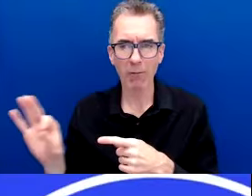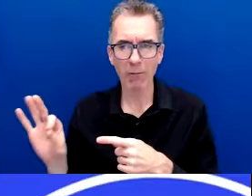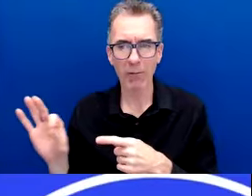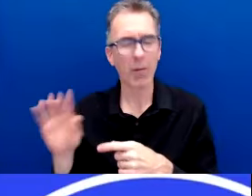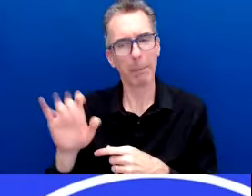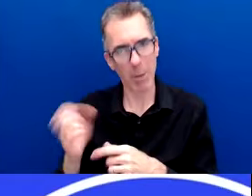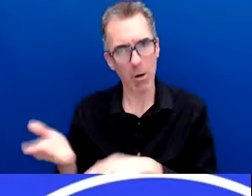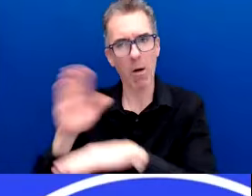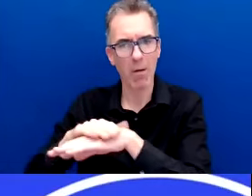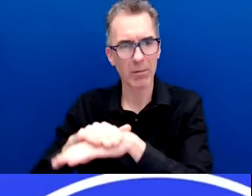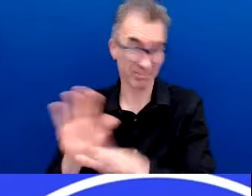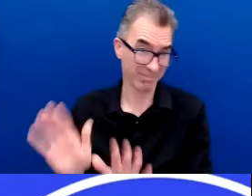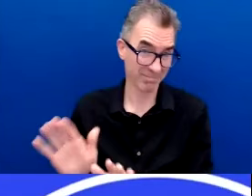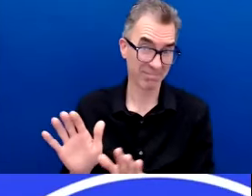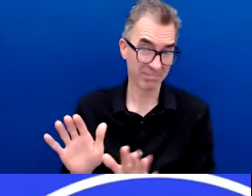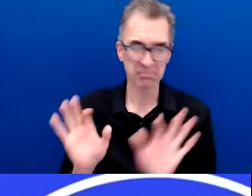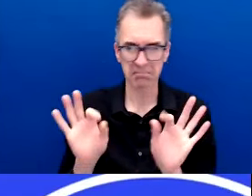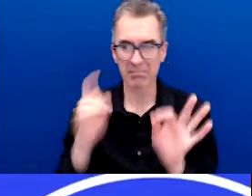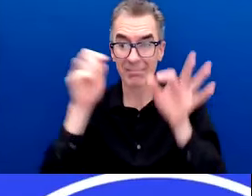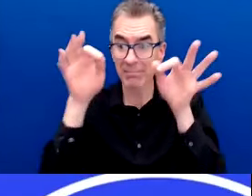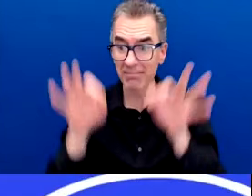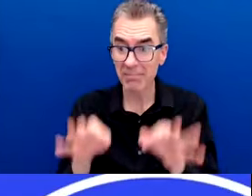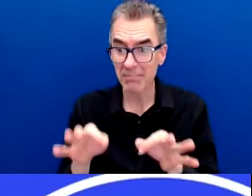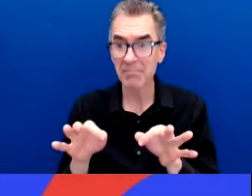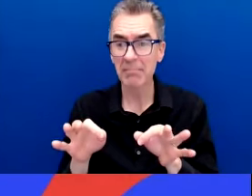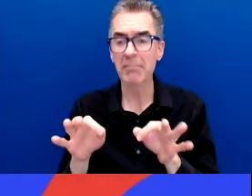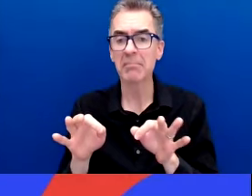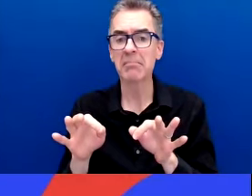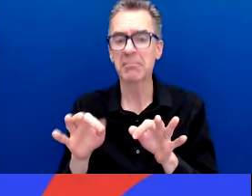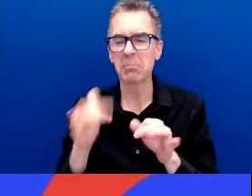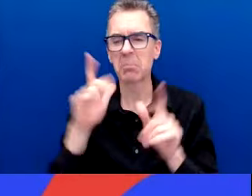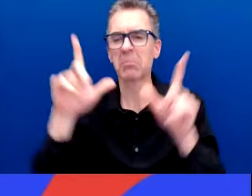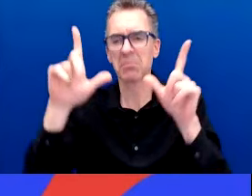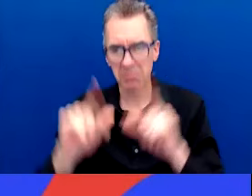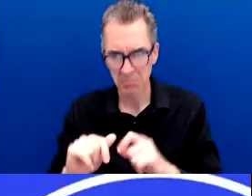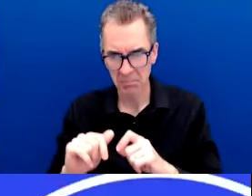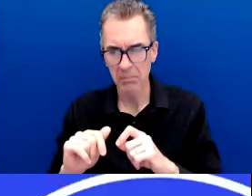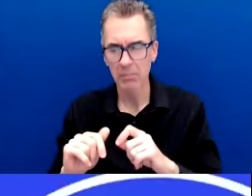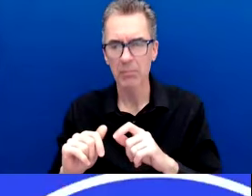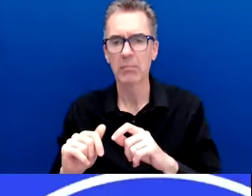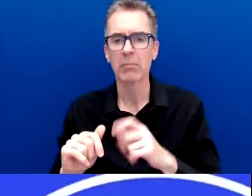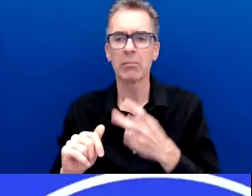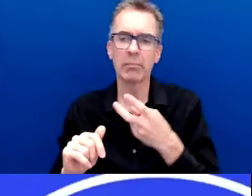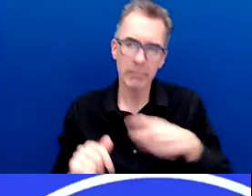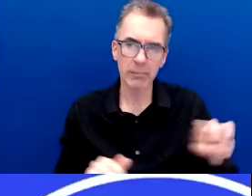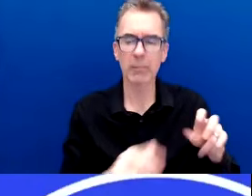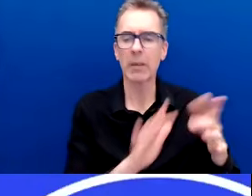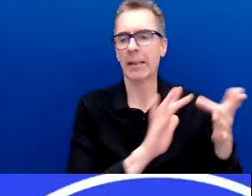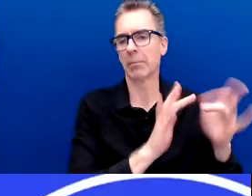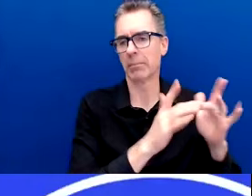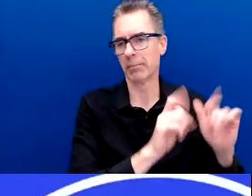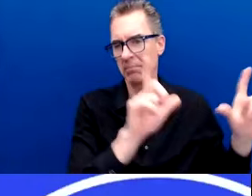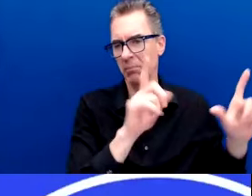So I'm going to bounce us over to a website. So I'm going to stop sharing just for a moment, only to